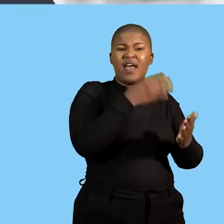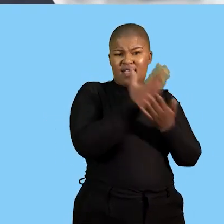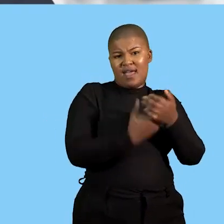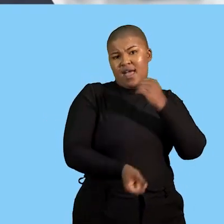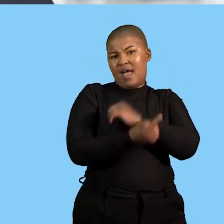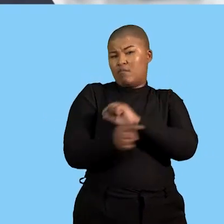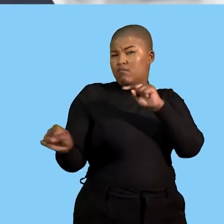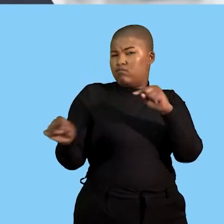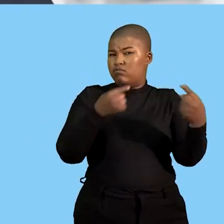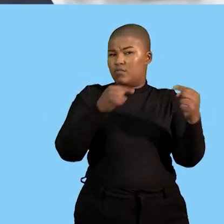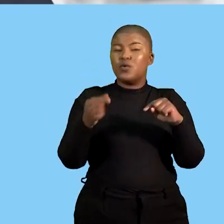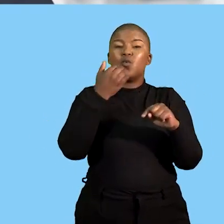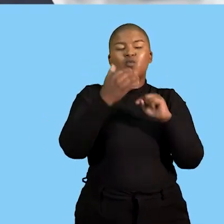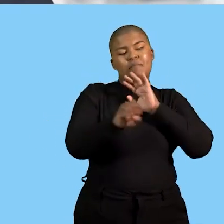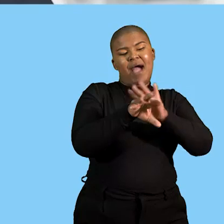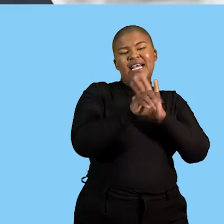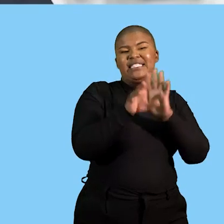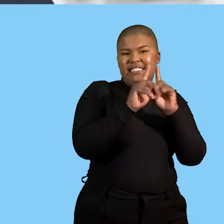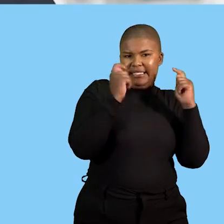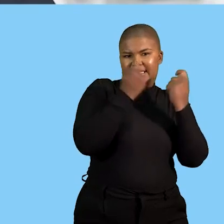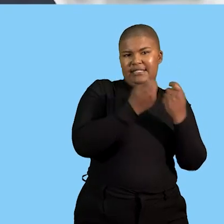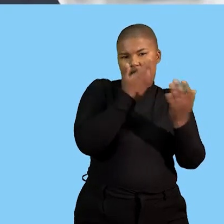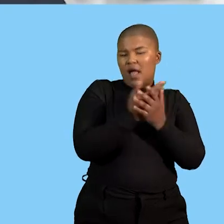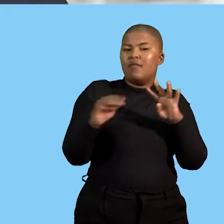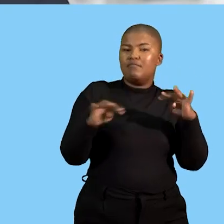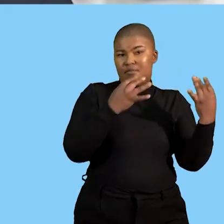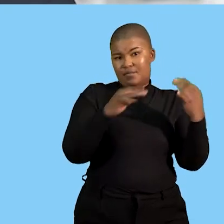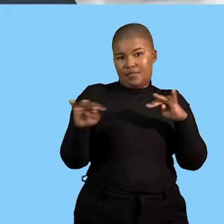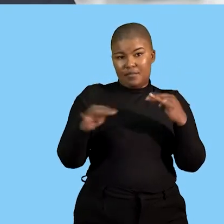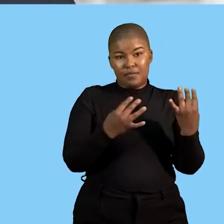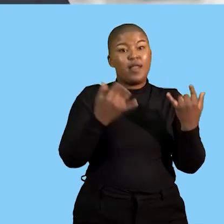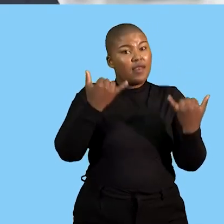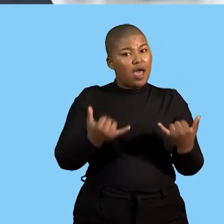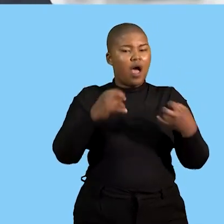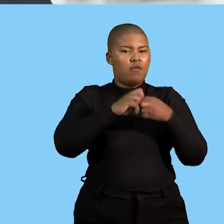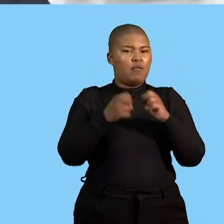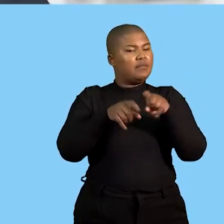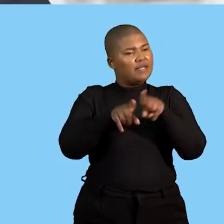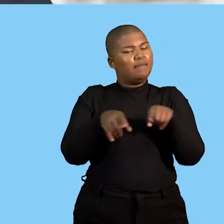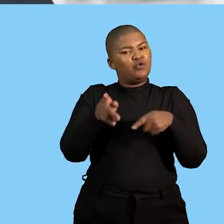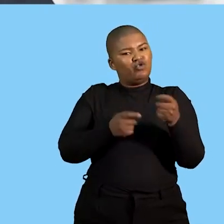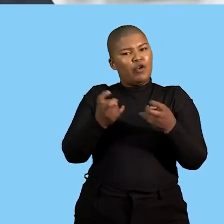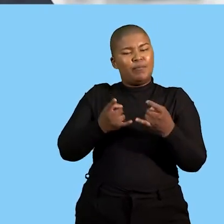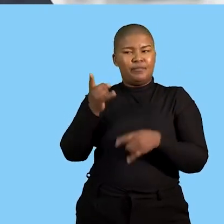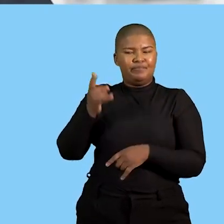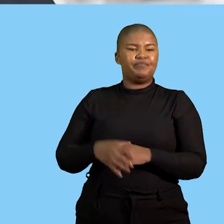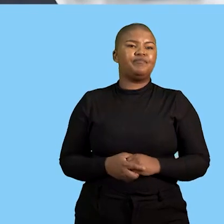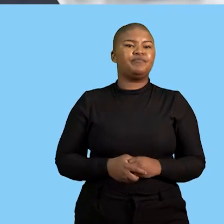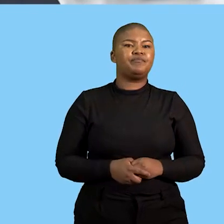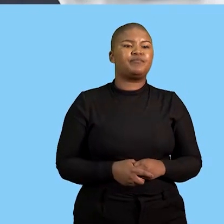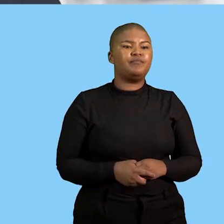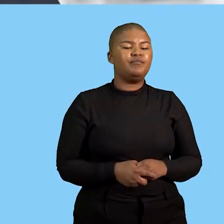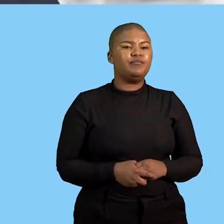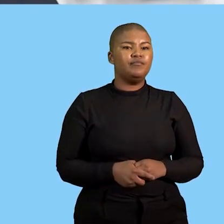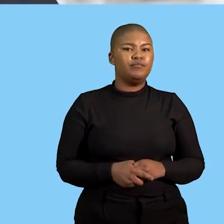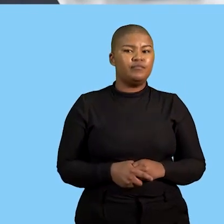be conflict, especially between the marketing team. So Lucky Supermarket is facing that. Let us see now the question.